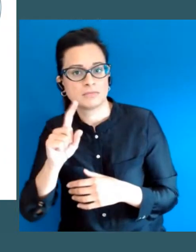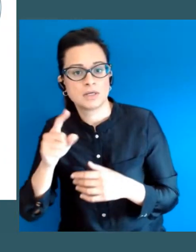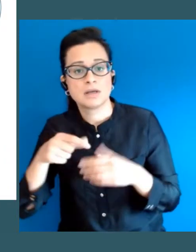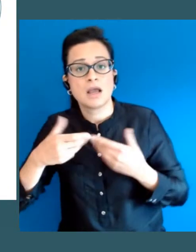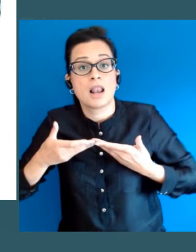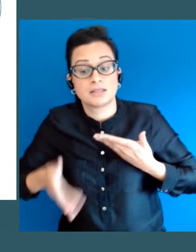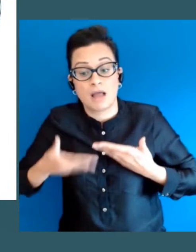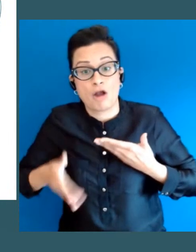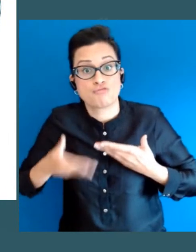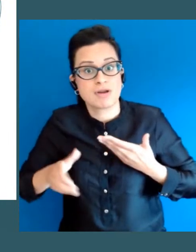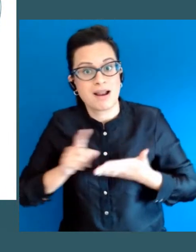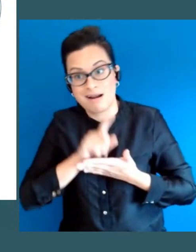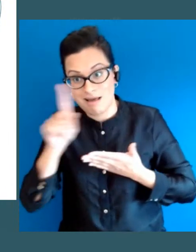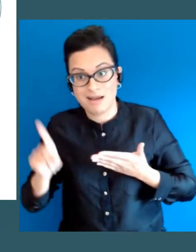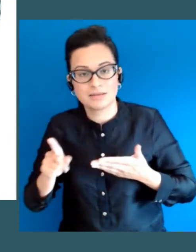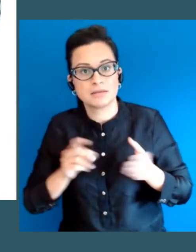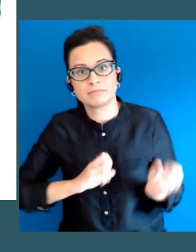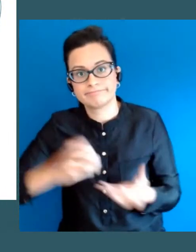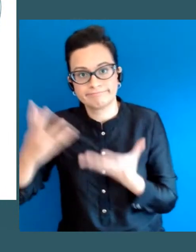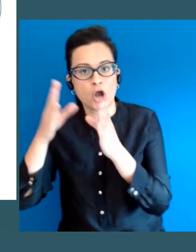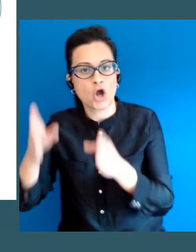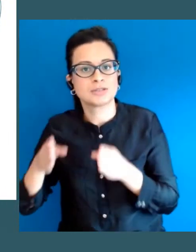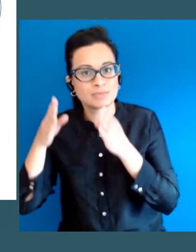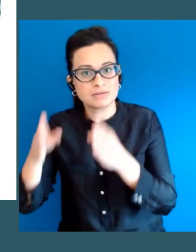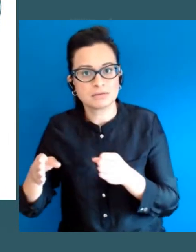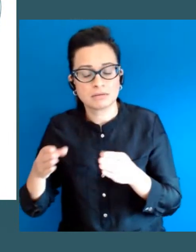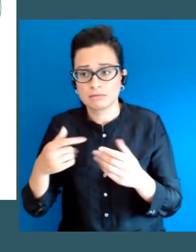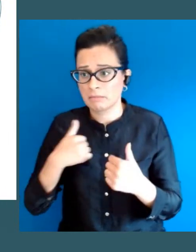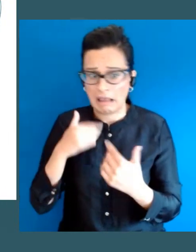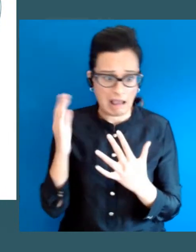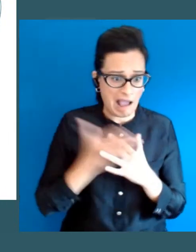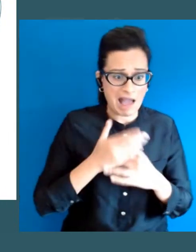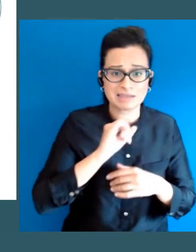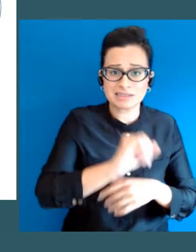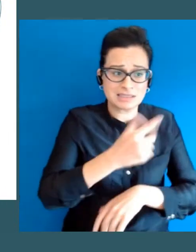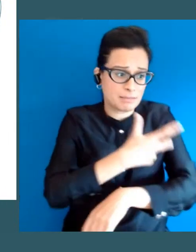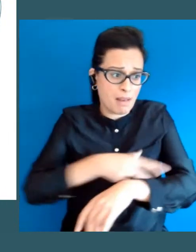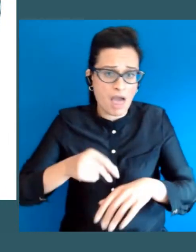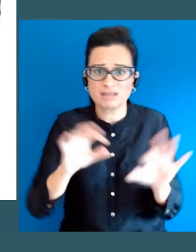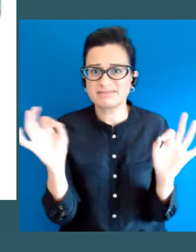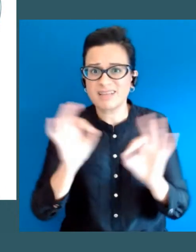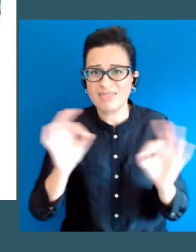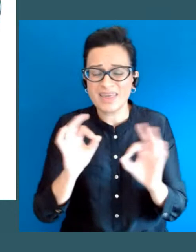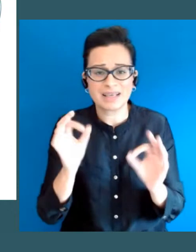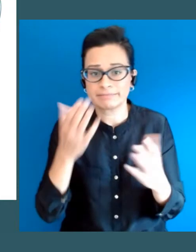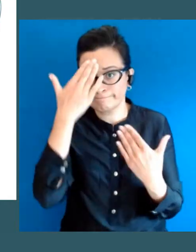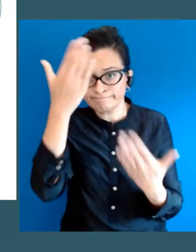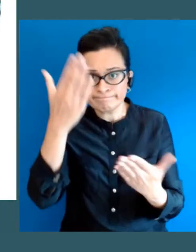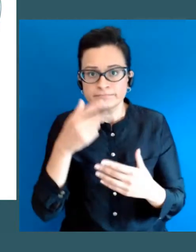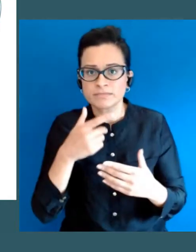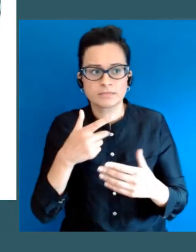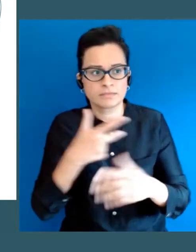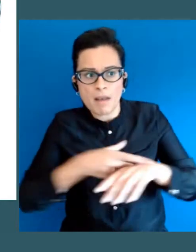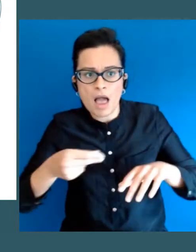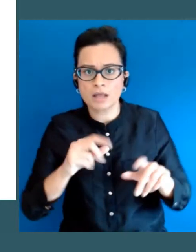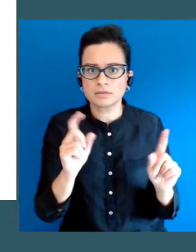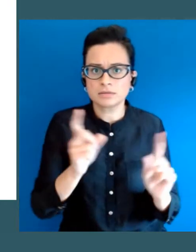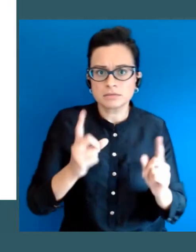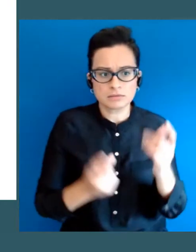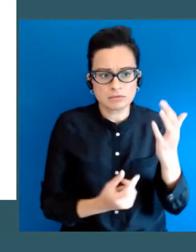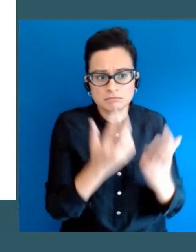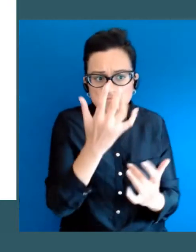and he was hospitalised, although I had no access to his blood, so I was unaware of his bloods.